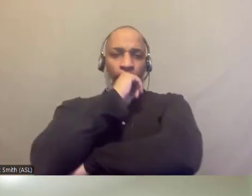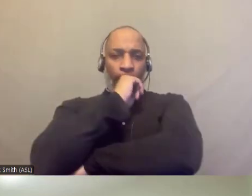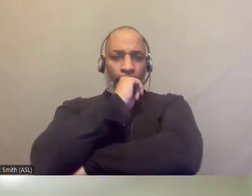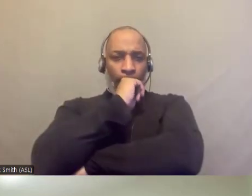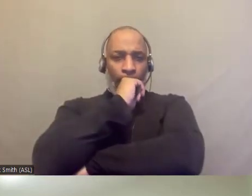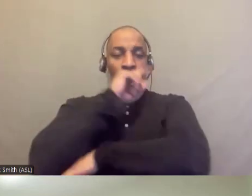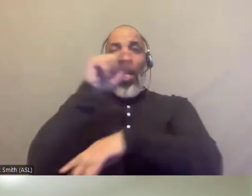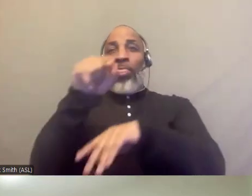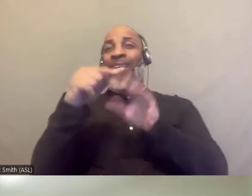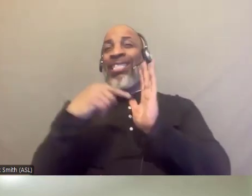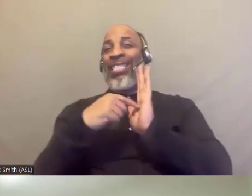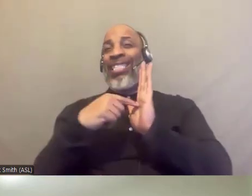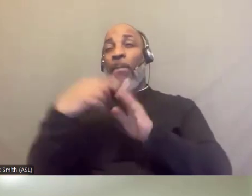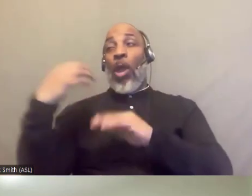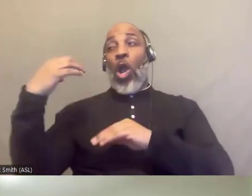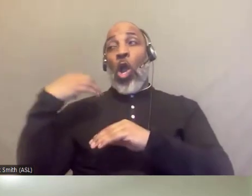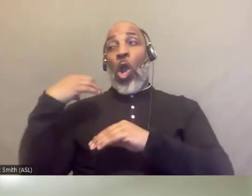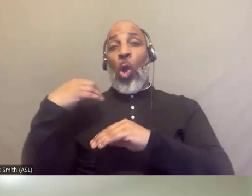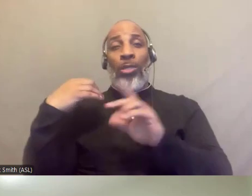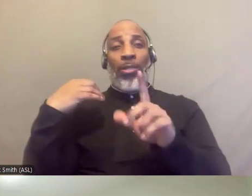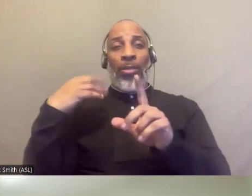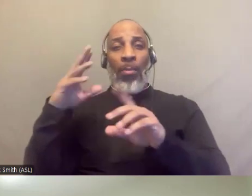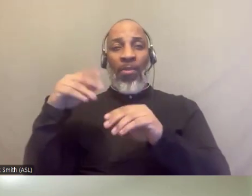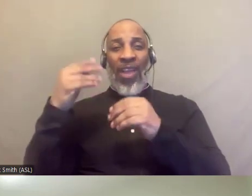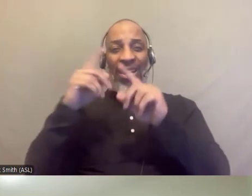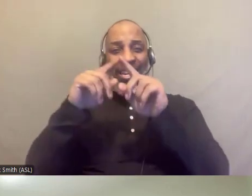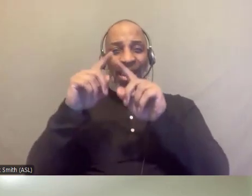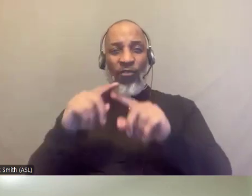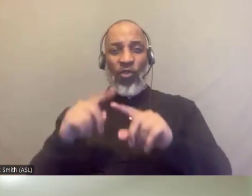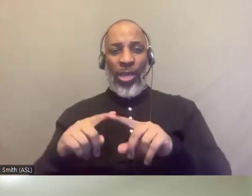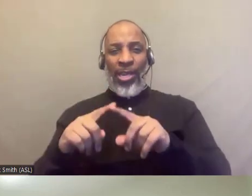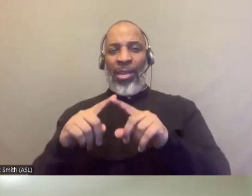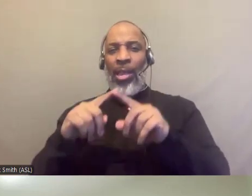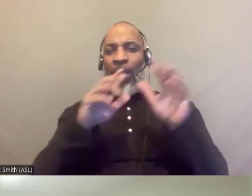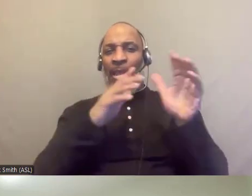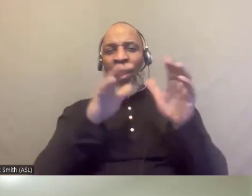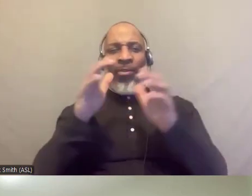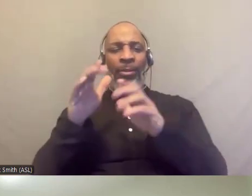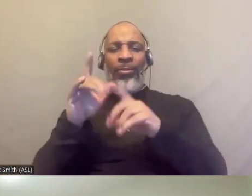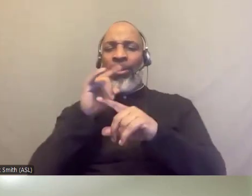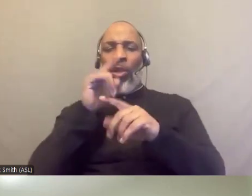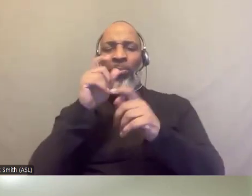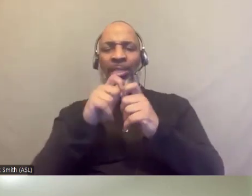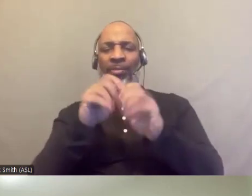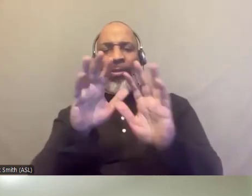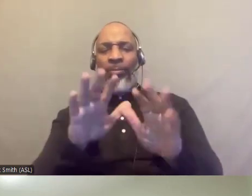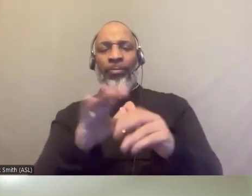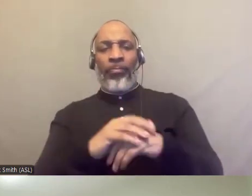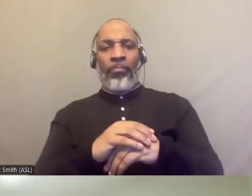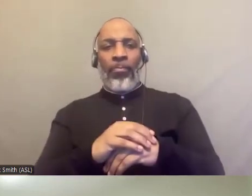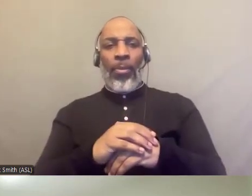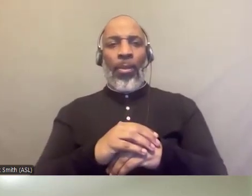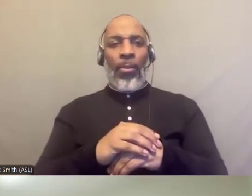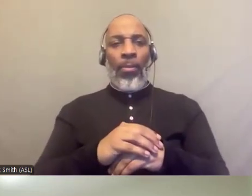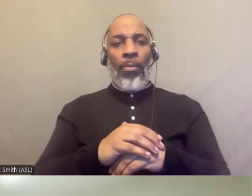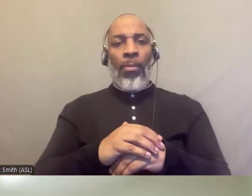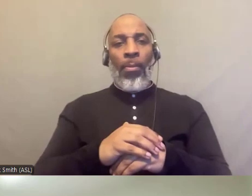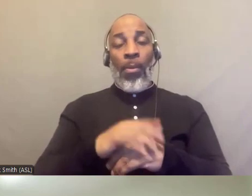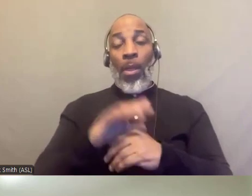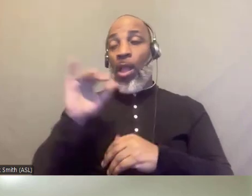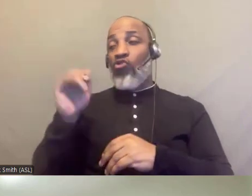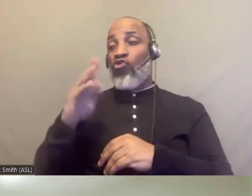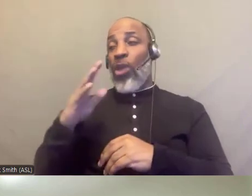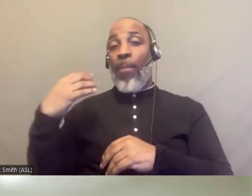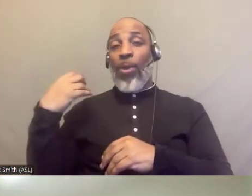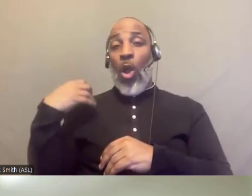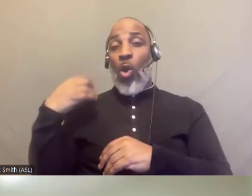an example. Just provides a couple of different categories of examples. No particular slide questions with these ones. Job coach is